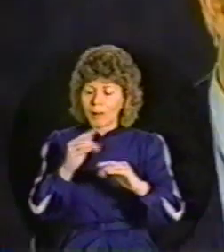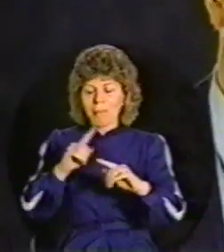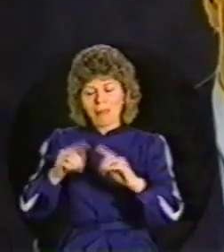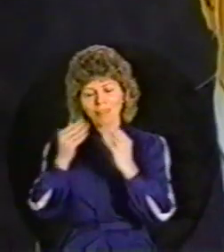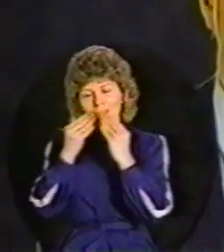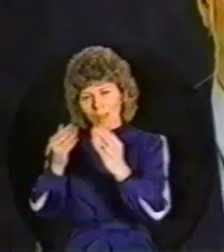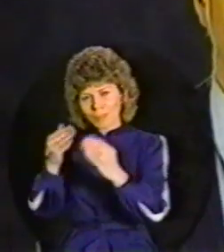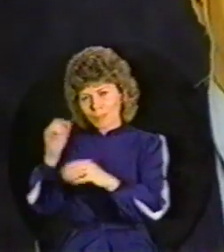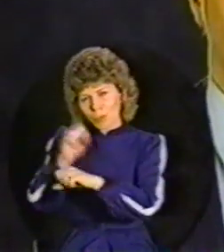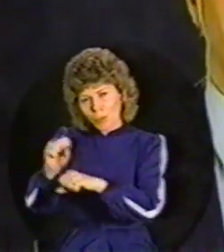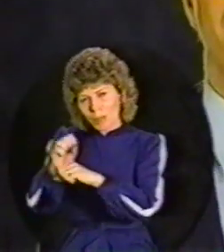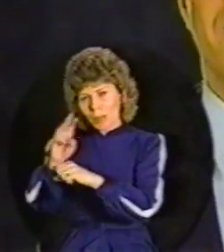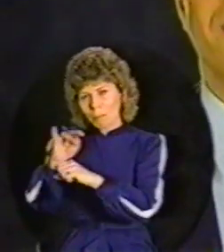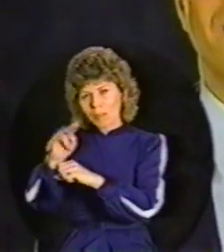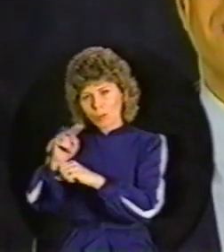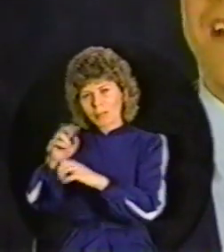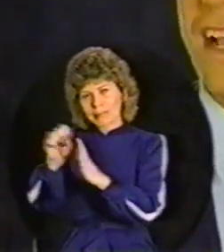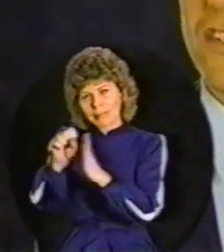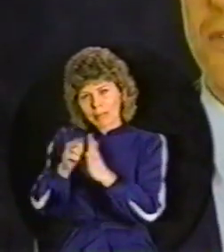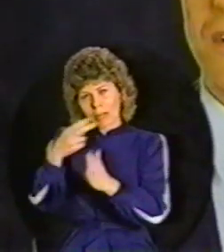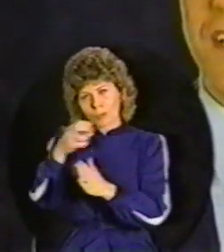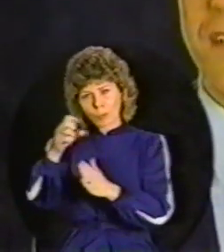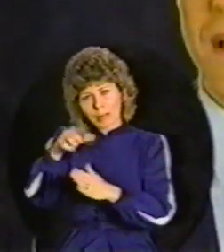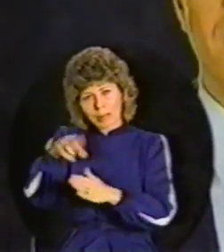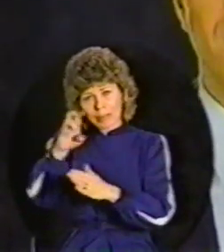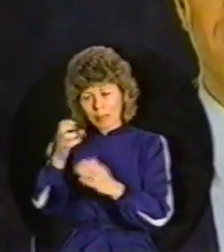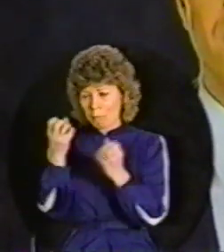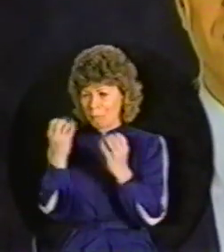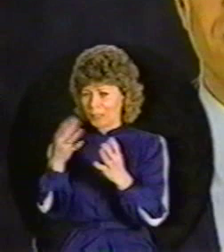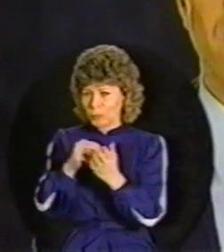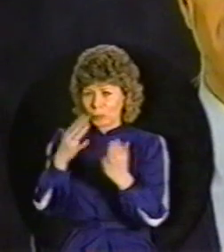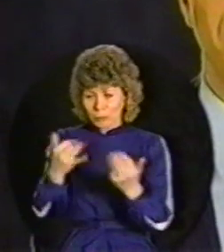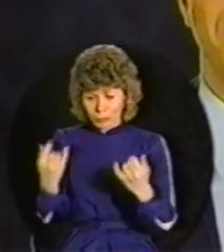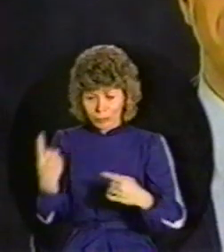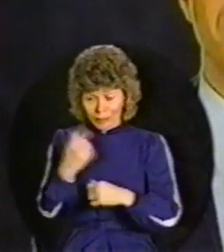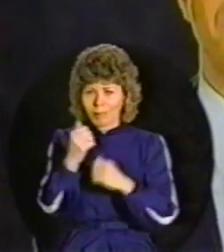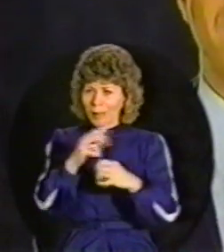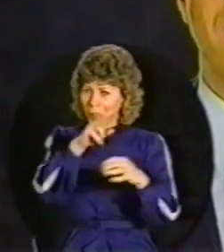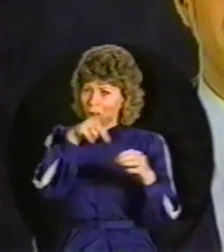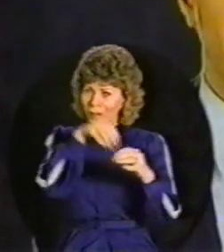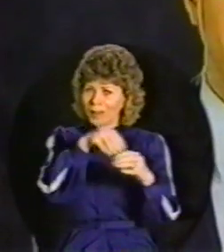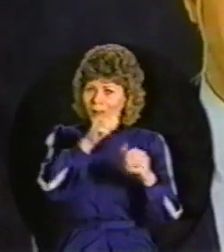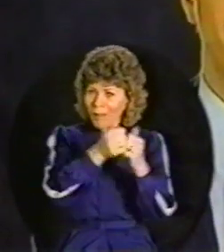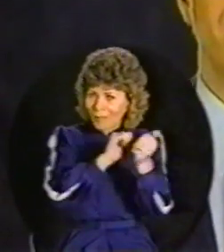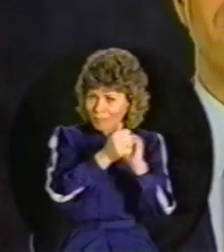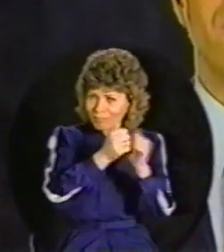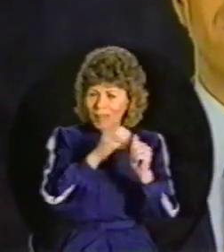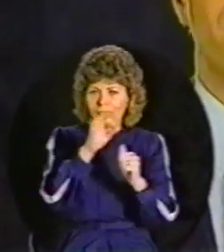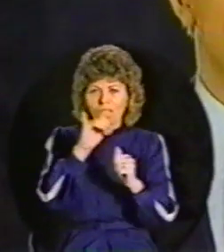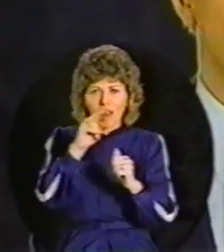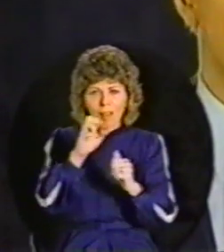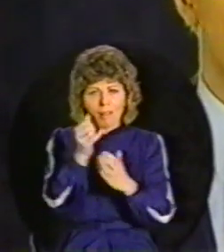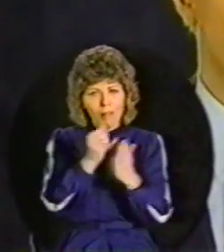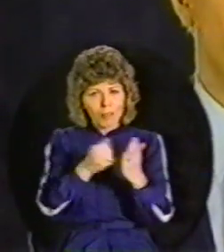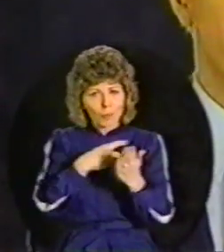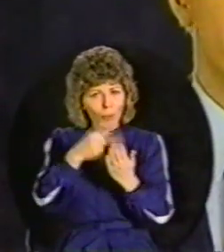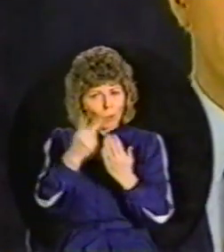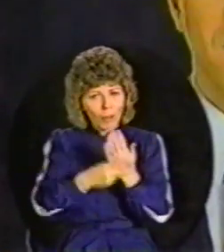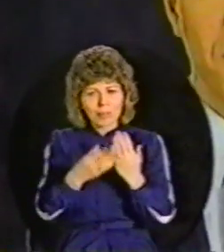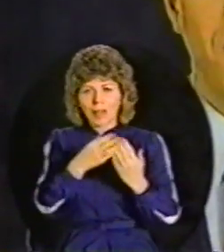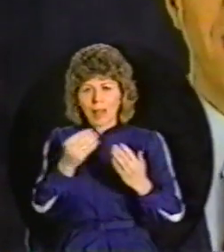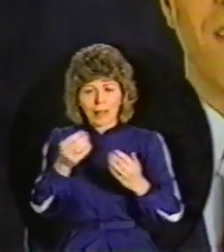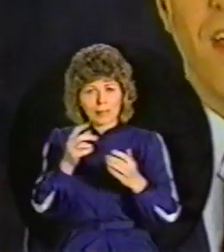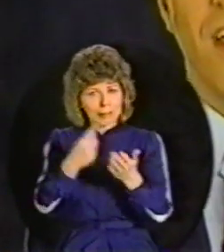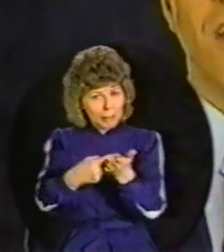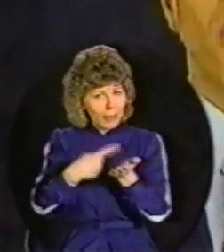limited. But thanks to the work of the Minnesota State High School League, many of today's students are able to participate in athletic competitions, fine arts